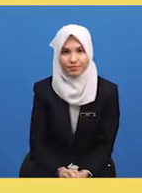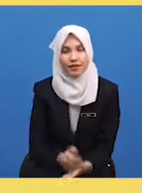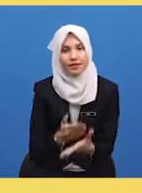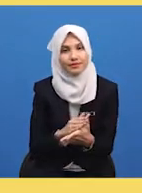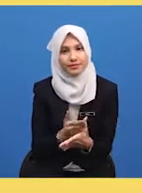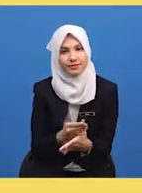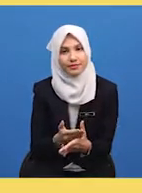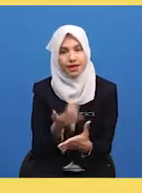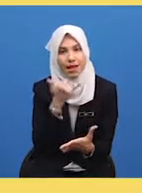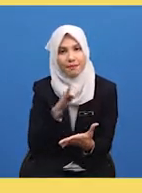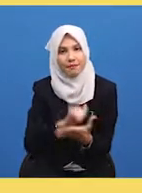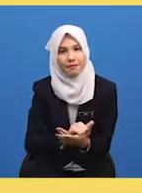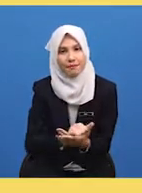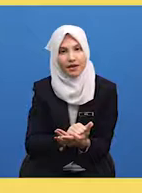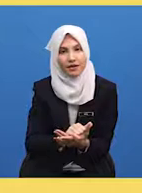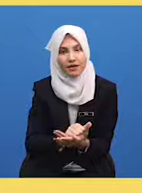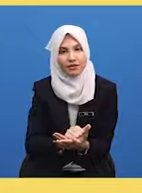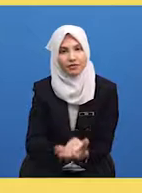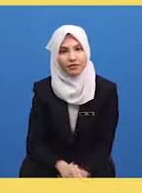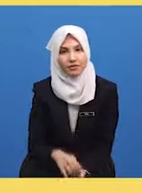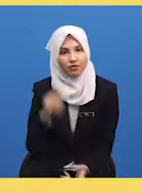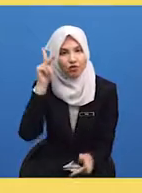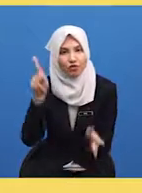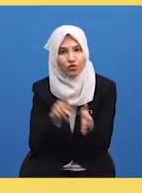Share bad photos of your friend.